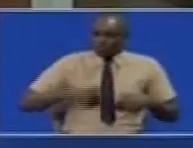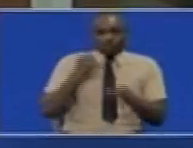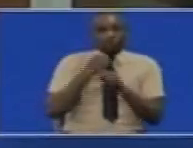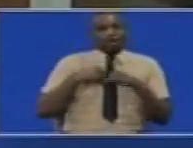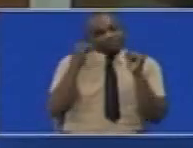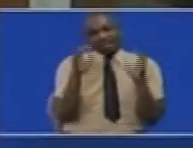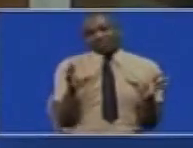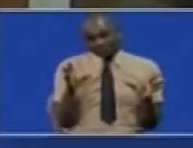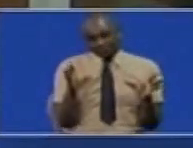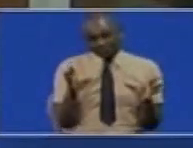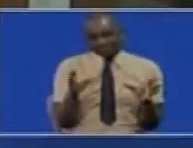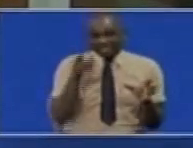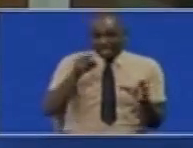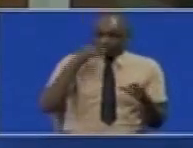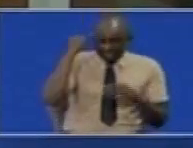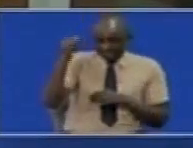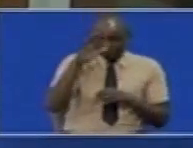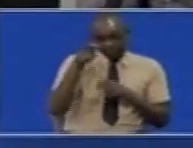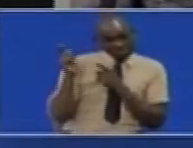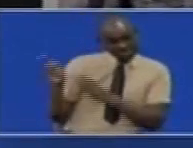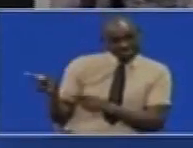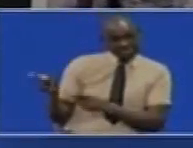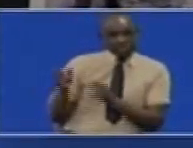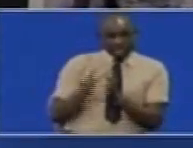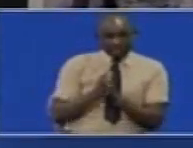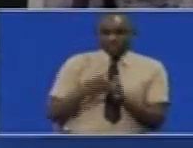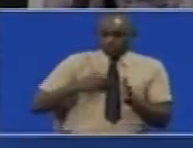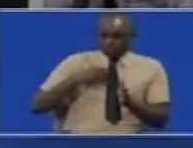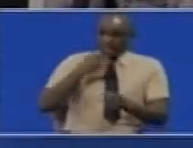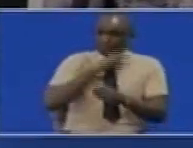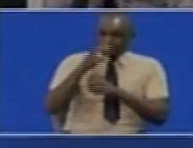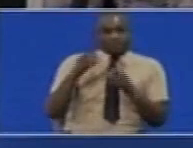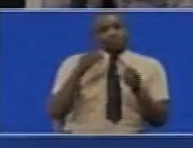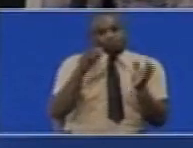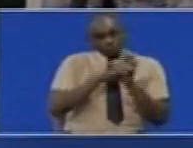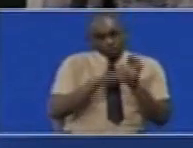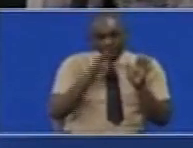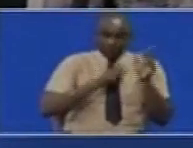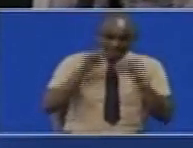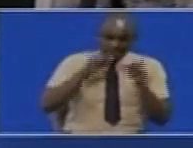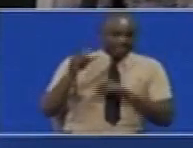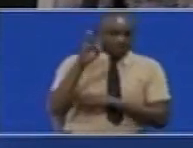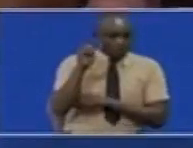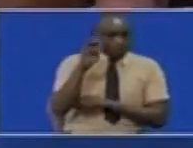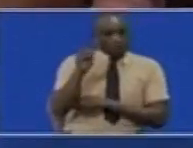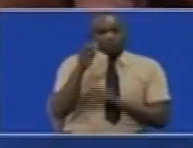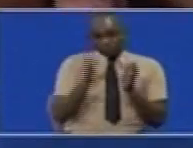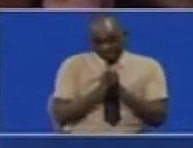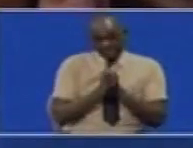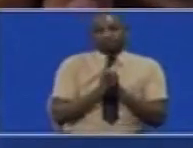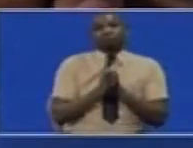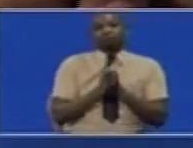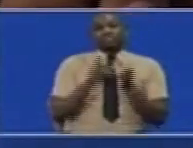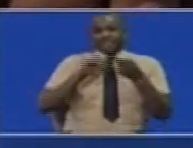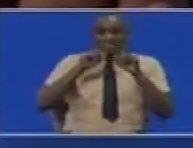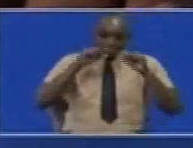the region. Initiatives such as Blaze, a youth empowerment program championed by Safaricom and Standard Group, seeks to transform the lives